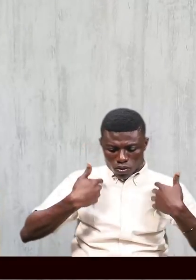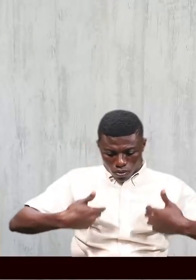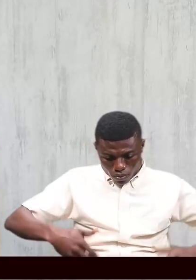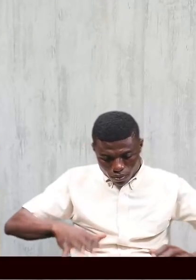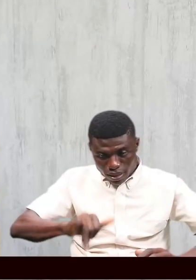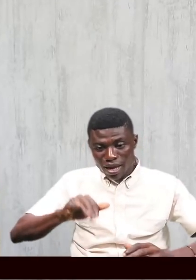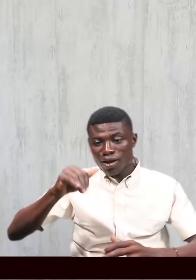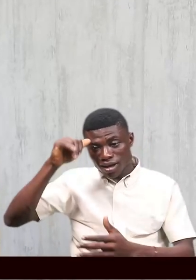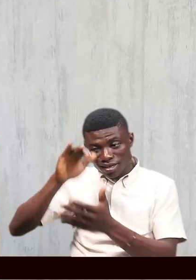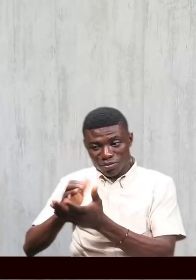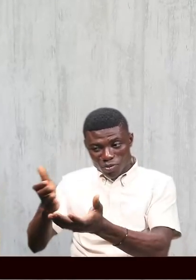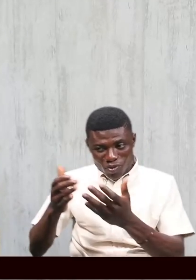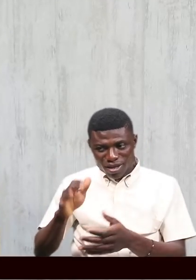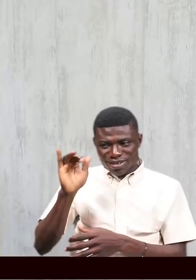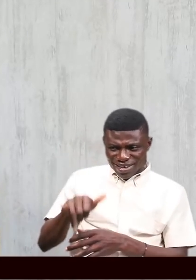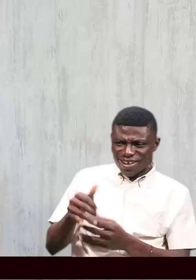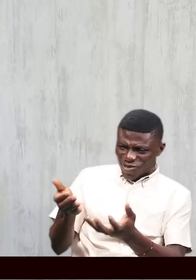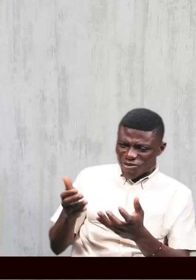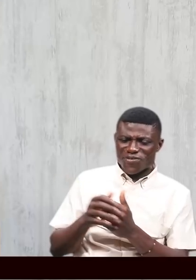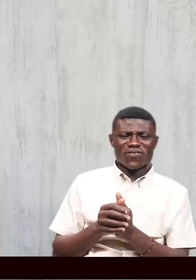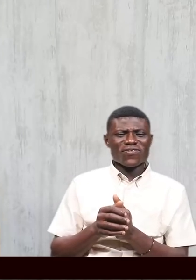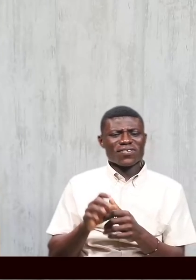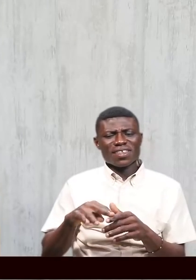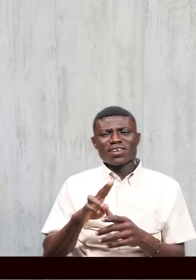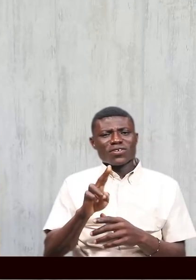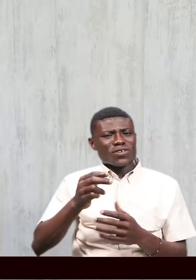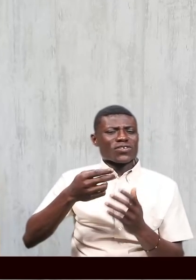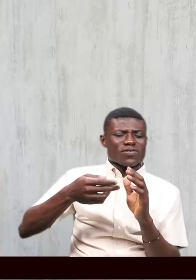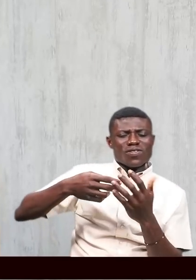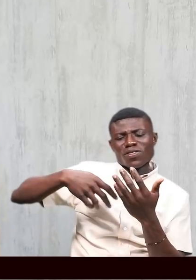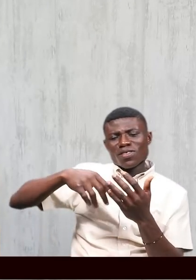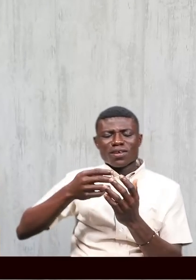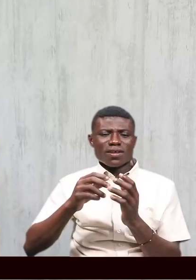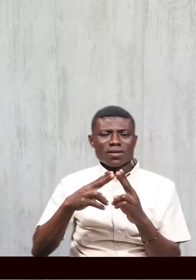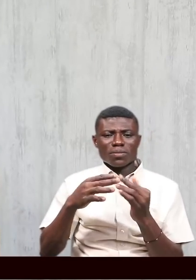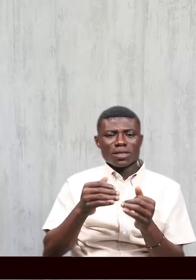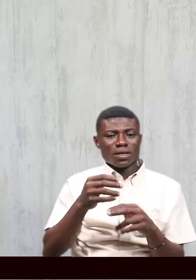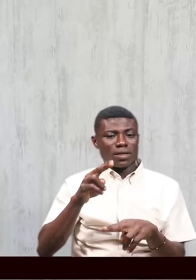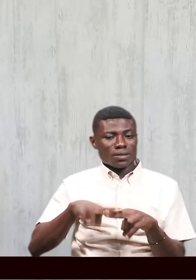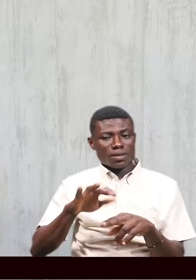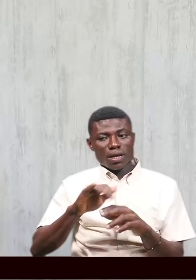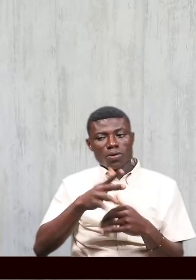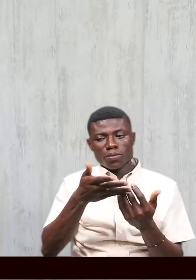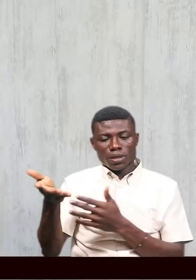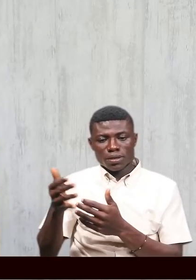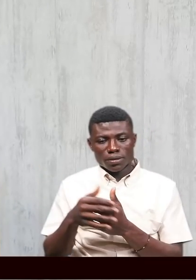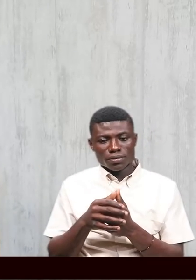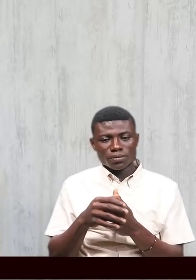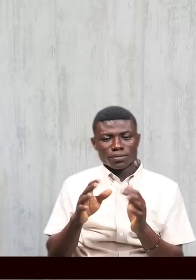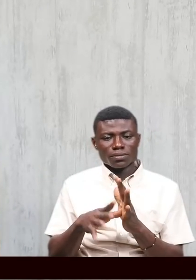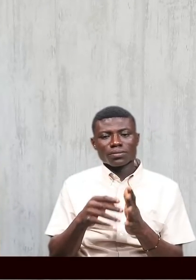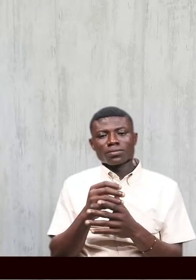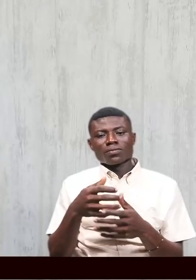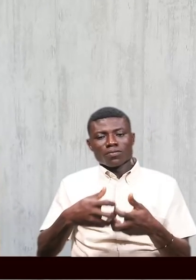eh manzi yeah now they are done ne ho onasco furniture here set needs a na the